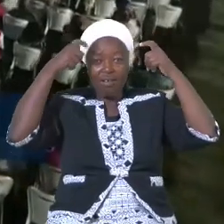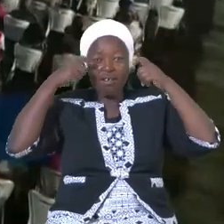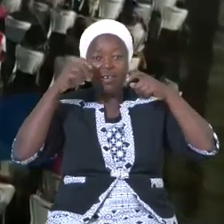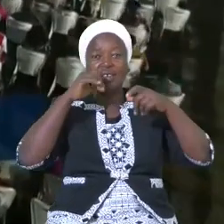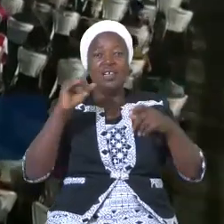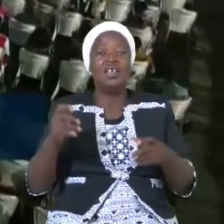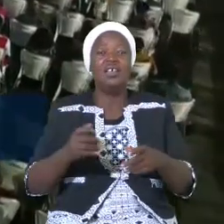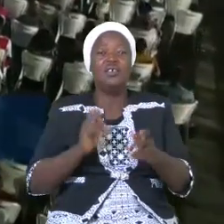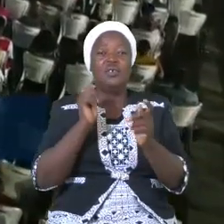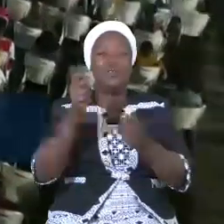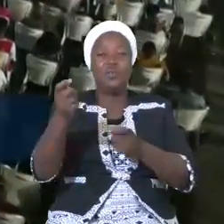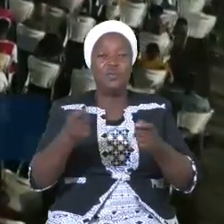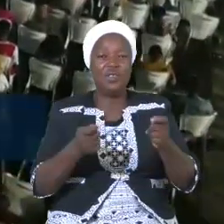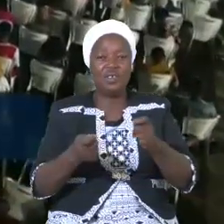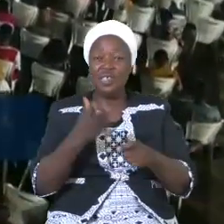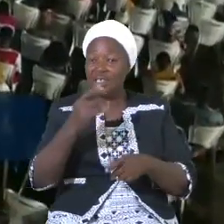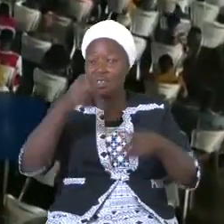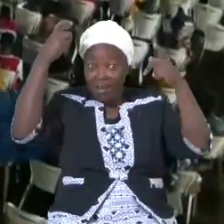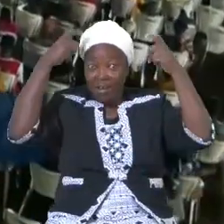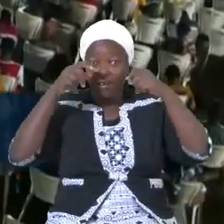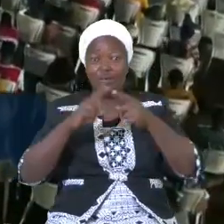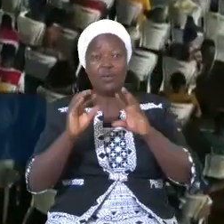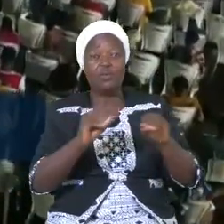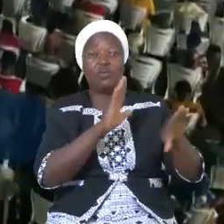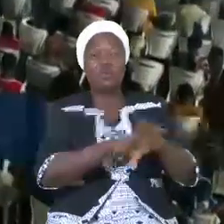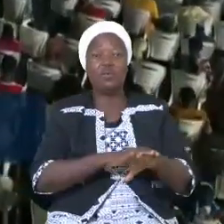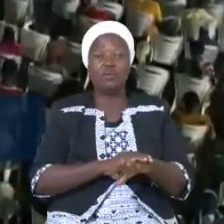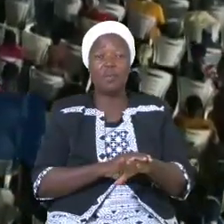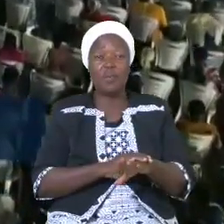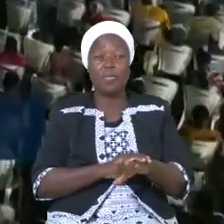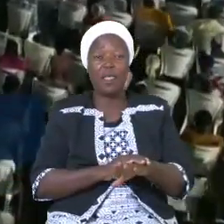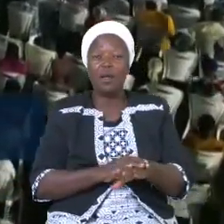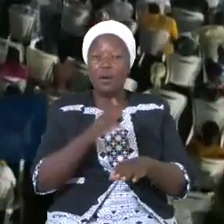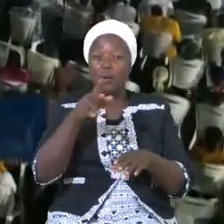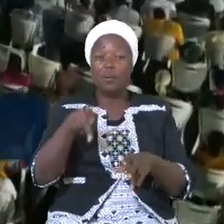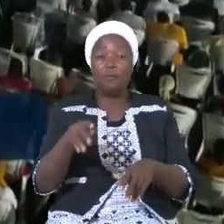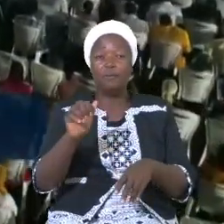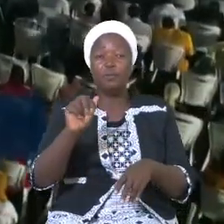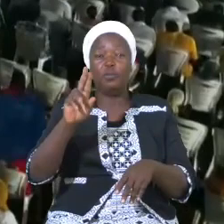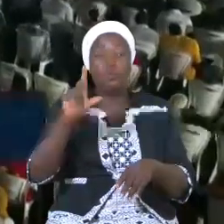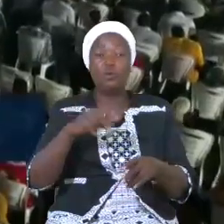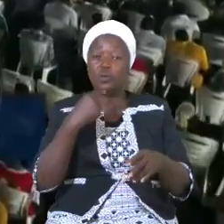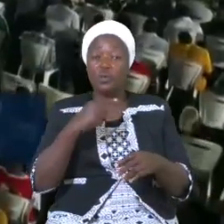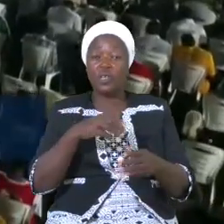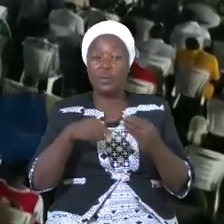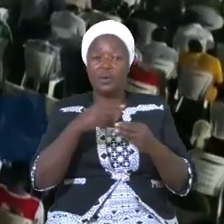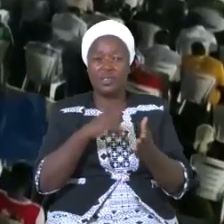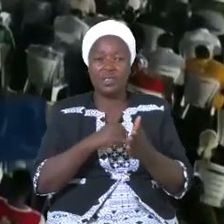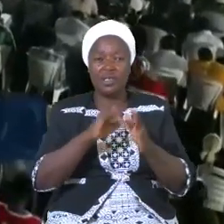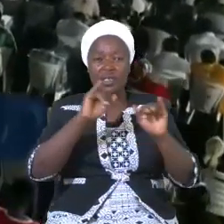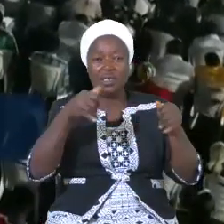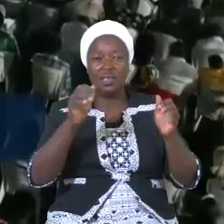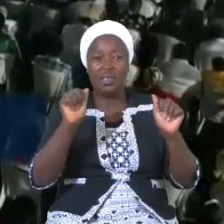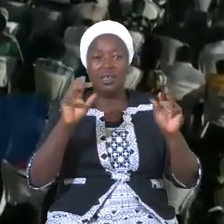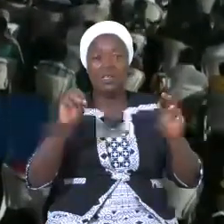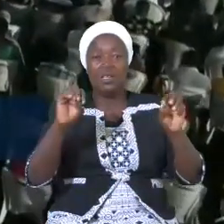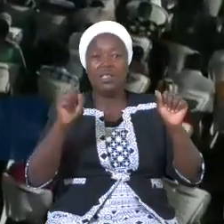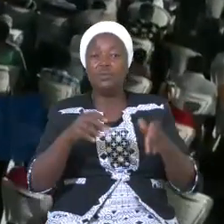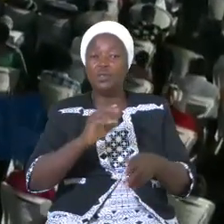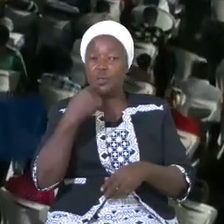that's a crowd to wear paul spoke about it james spoke about it and